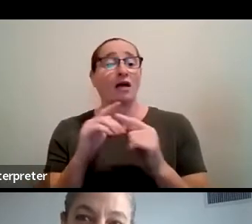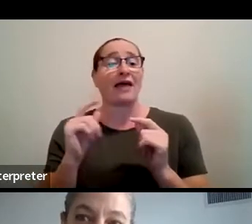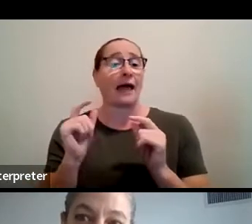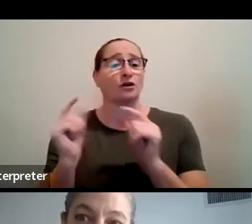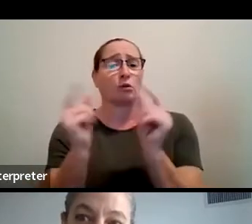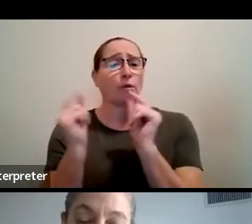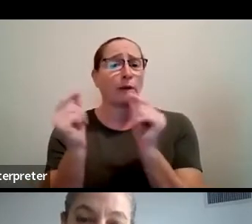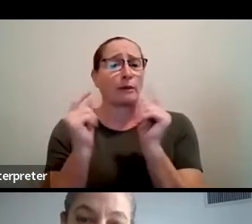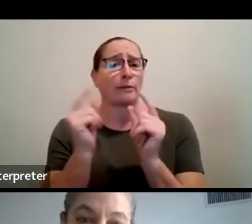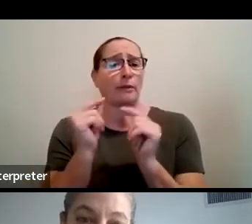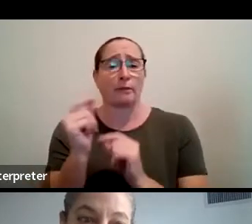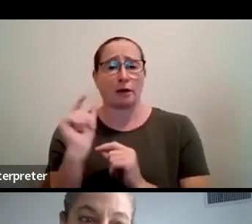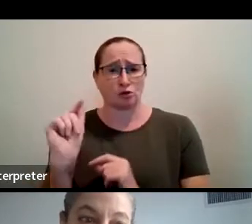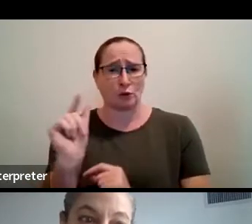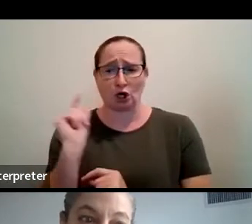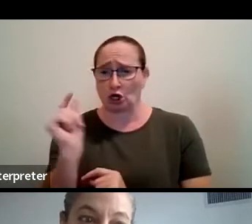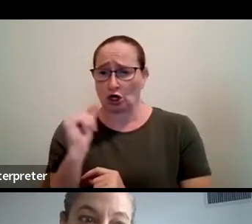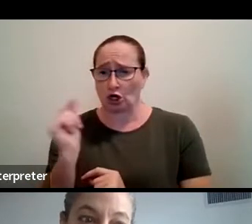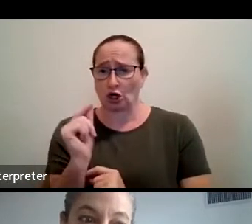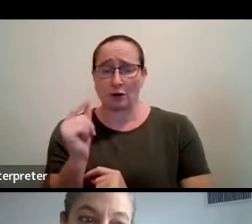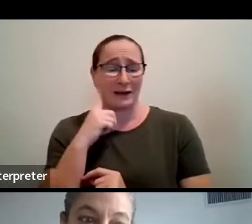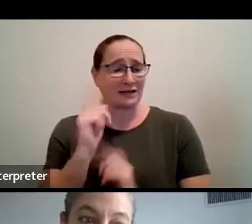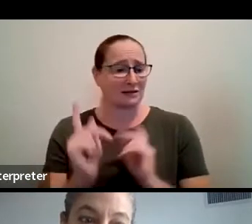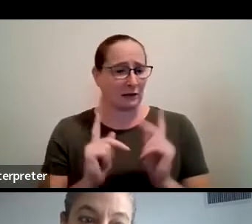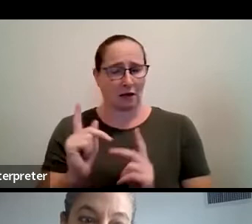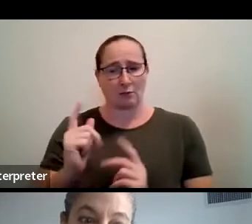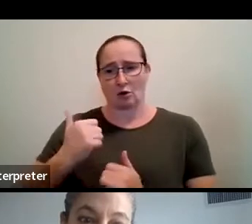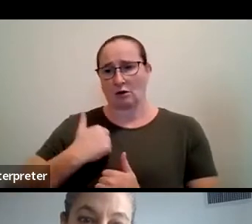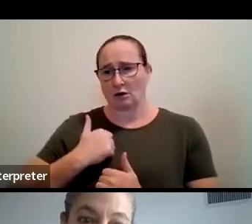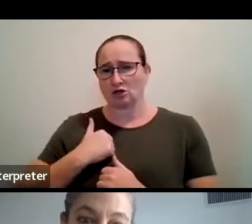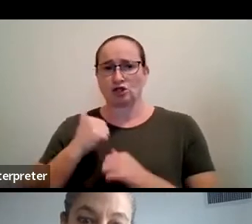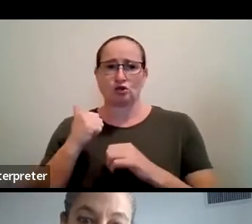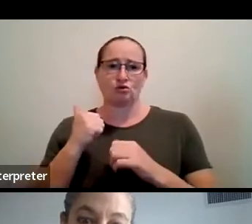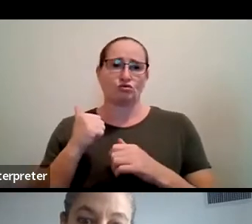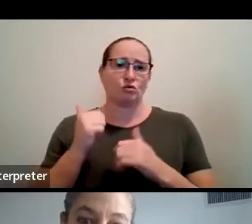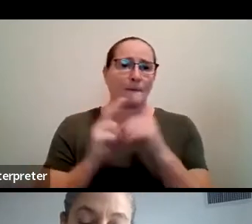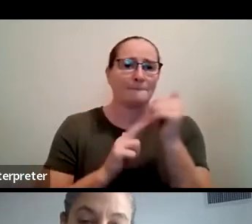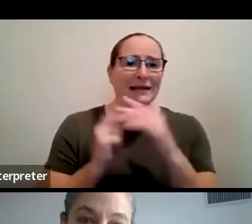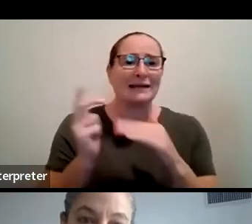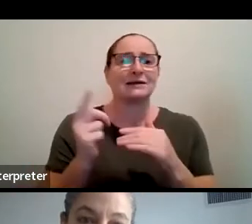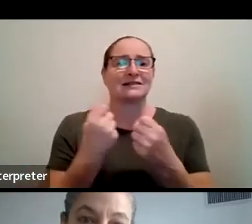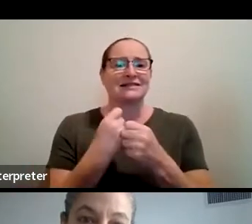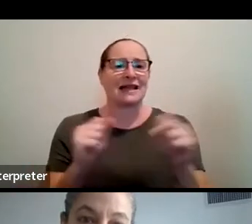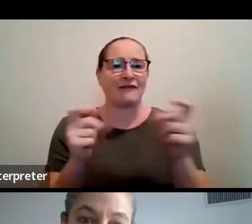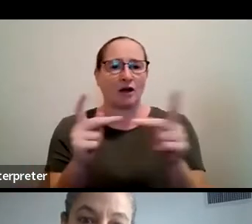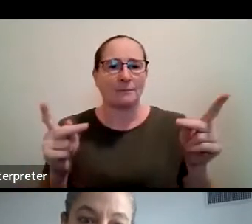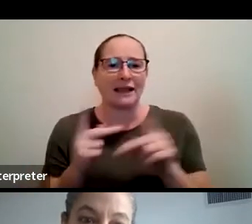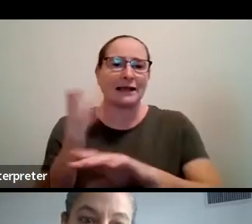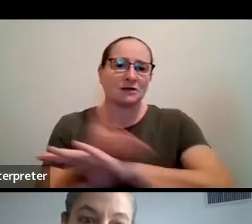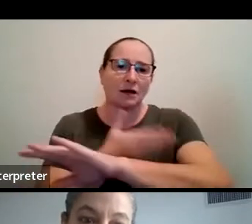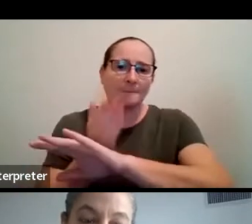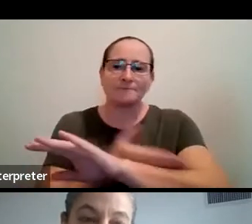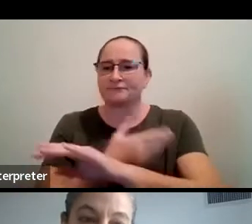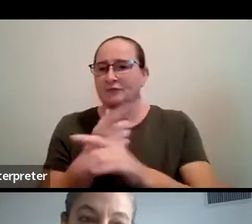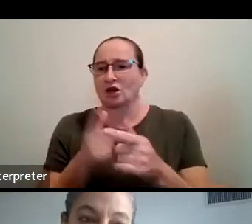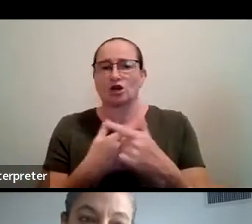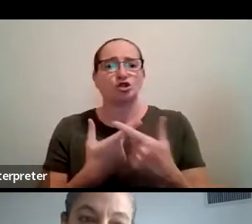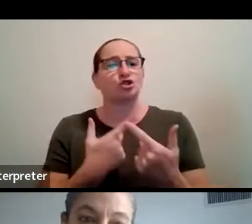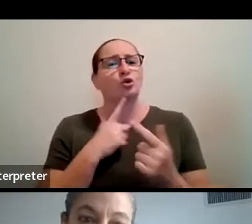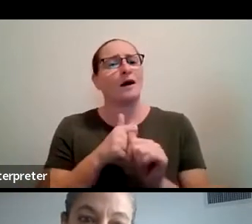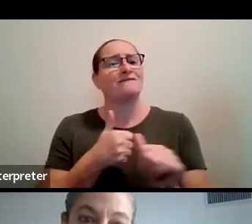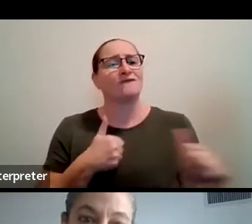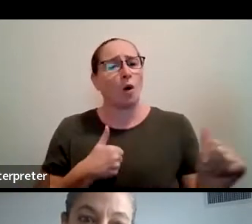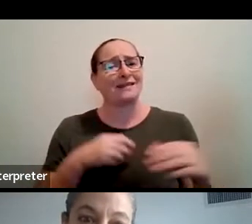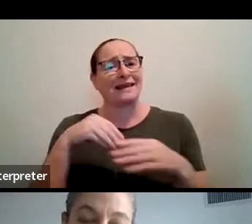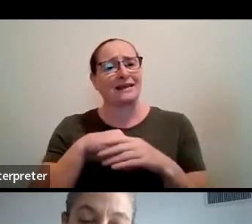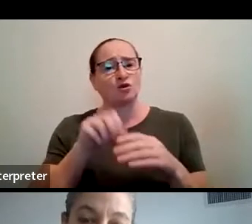saw as people volunteered to do carpentry, to build safe spaces, to avoid the poor indoor air quality.